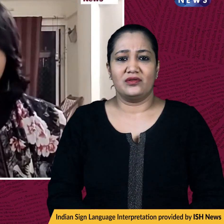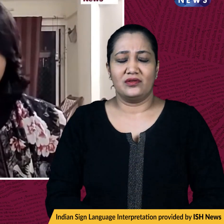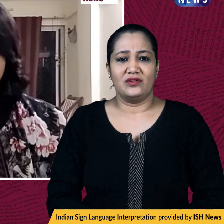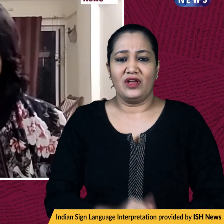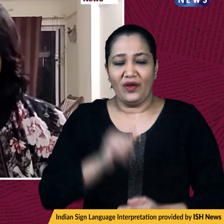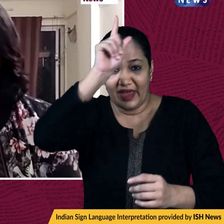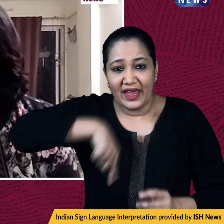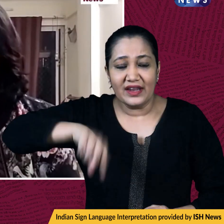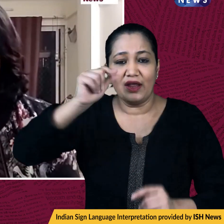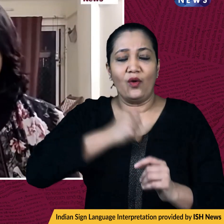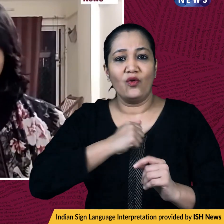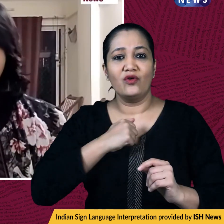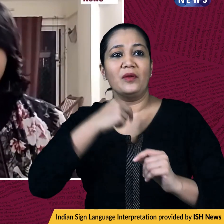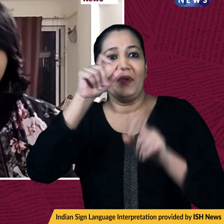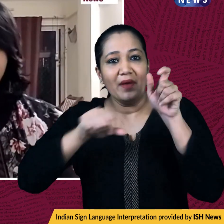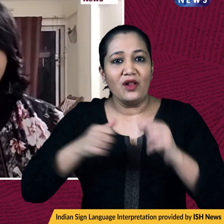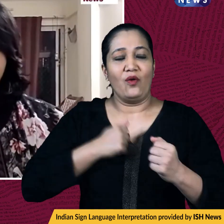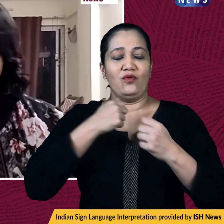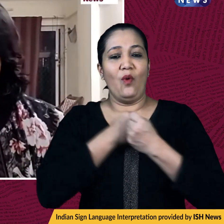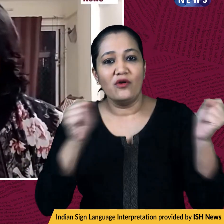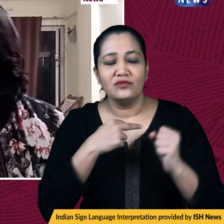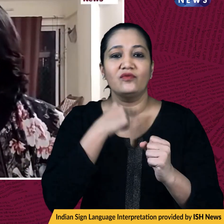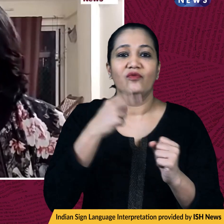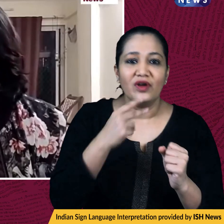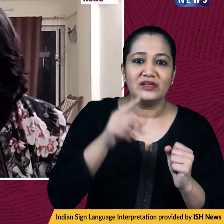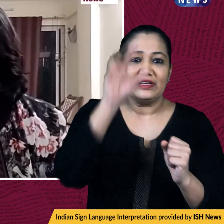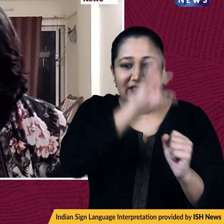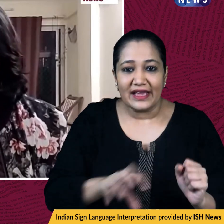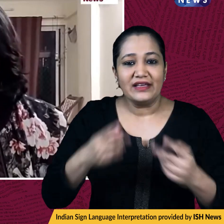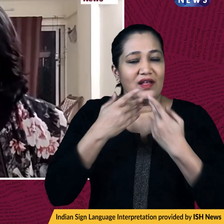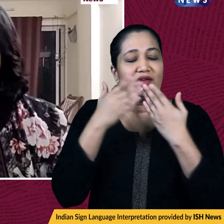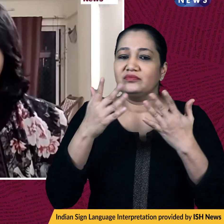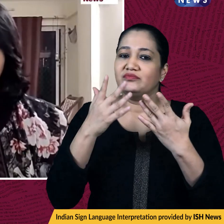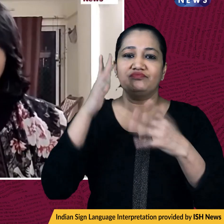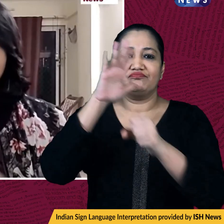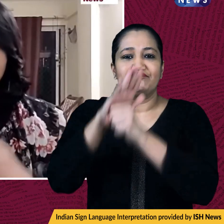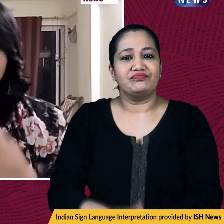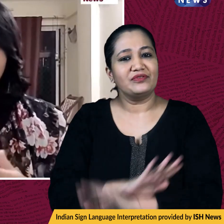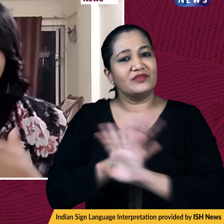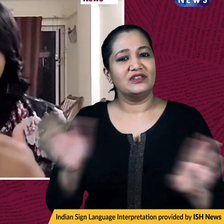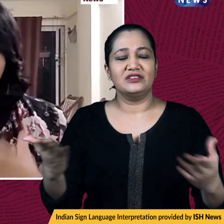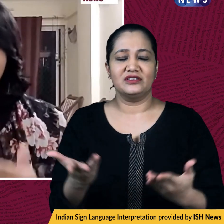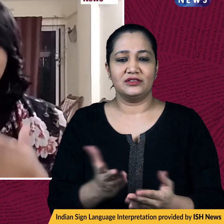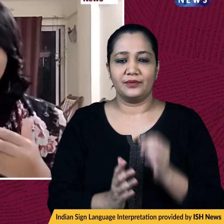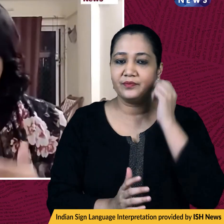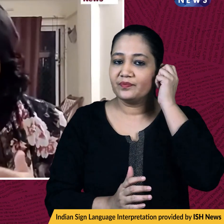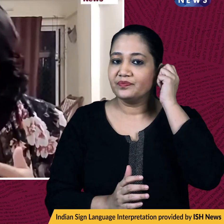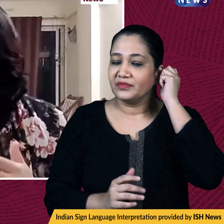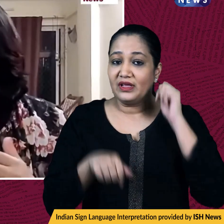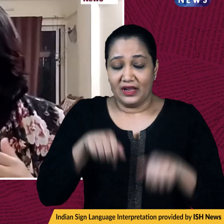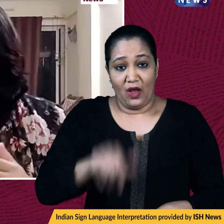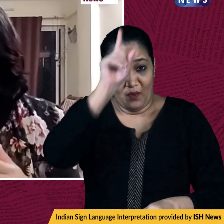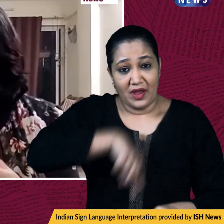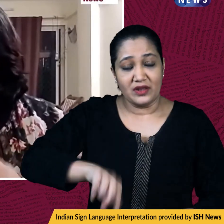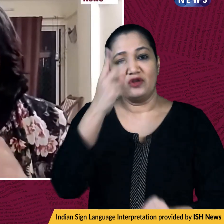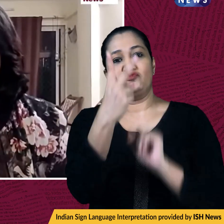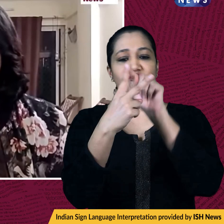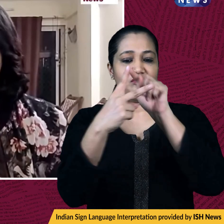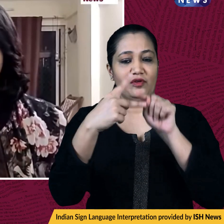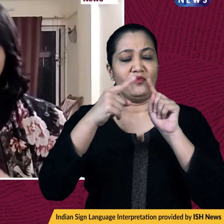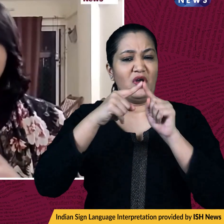to destroy the voice of the Union of States. Now, he said that there are now two distinct Indias. He